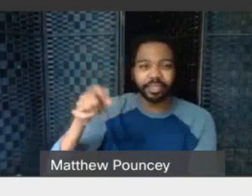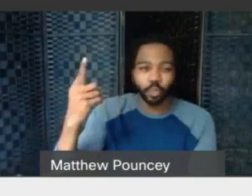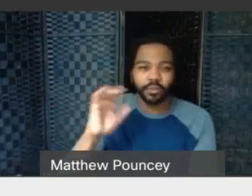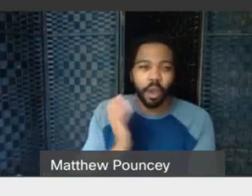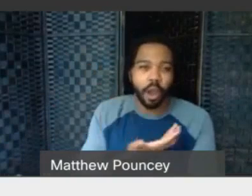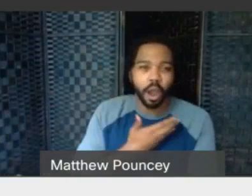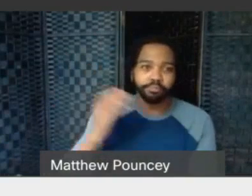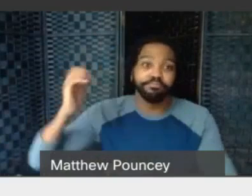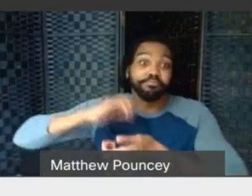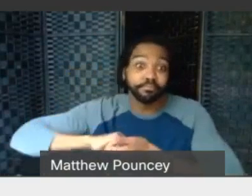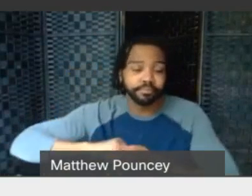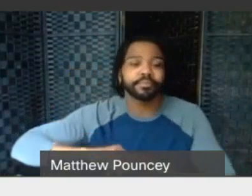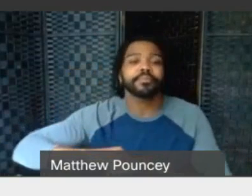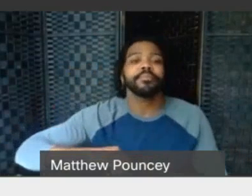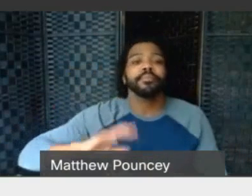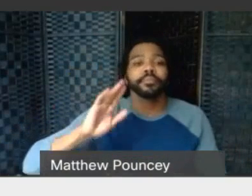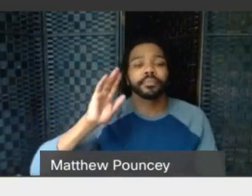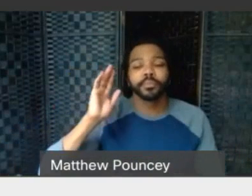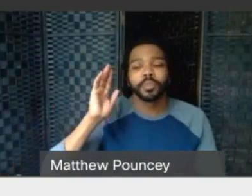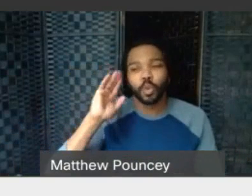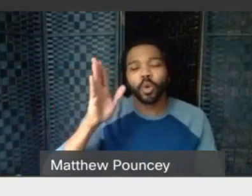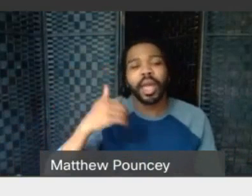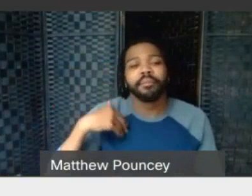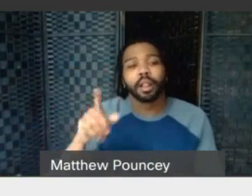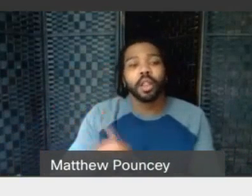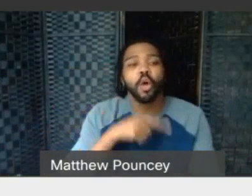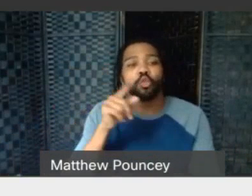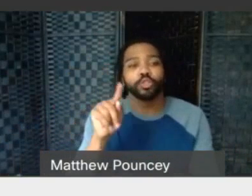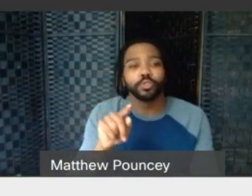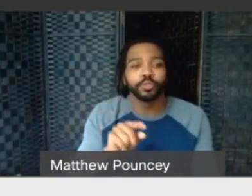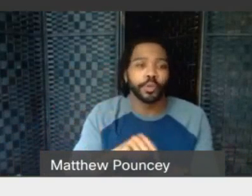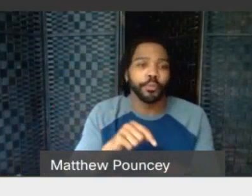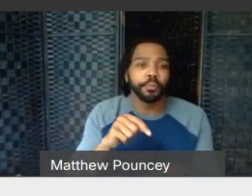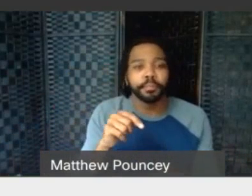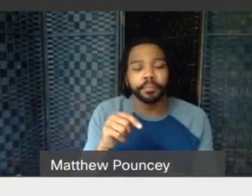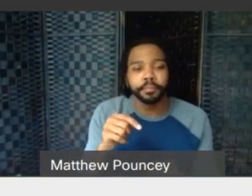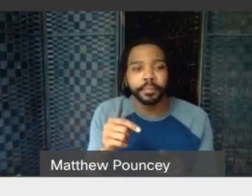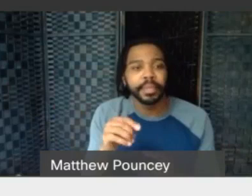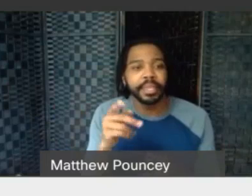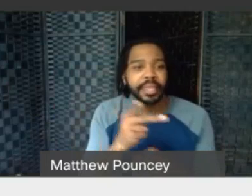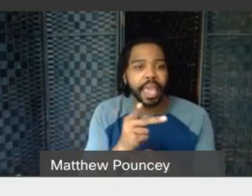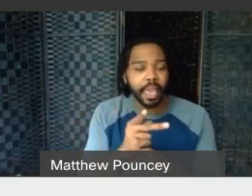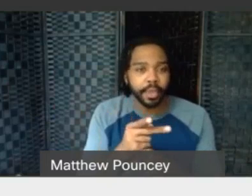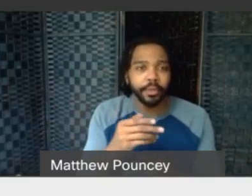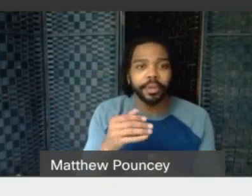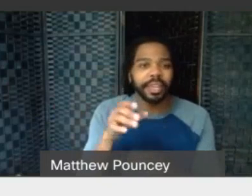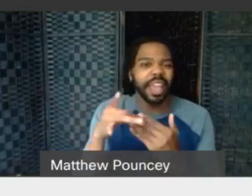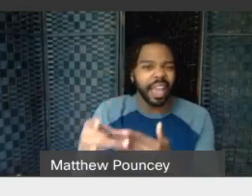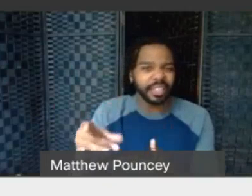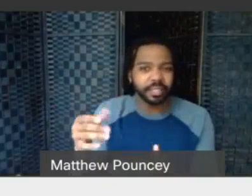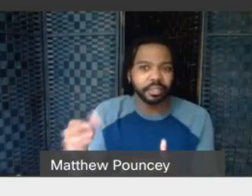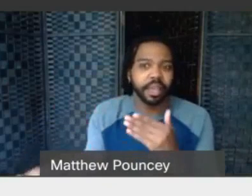guidance for our long-term care settings, our ICF, CRF, supported living,